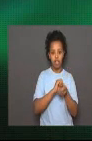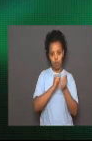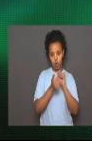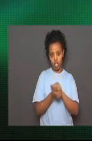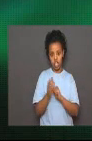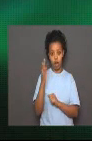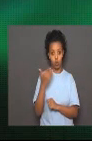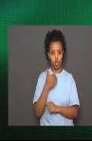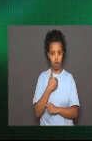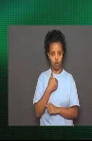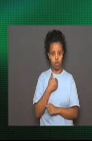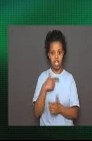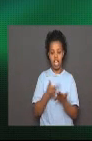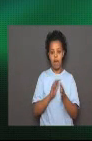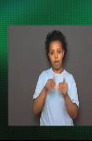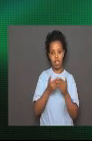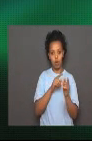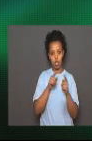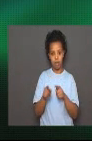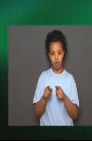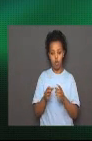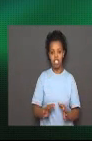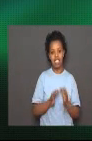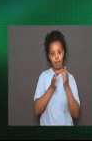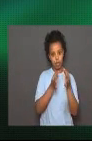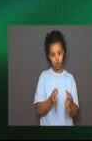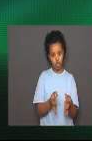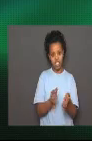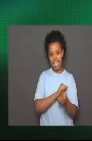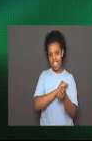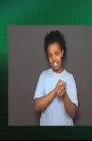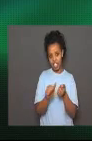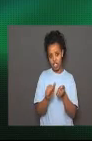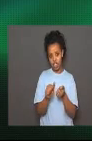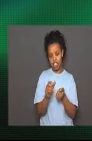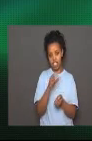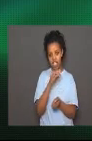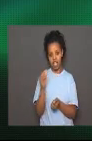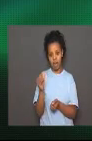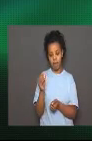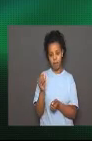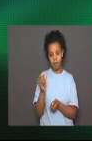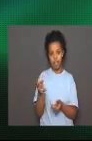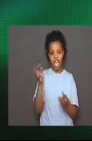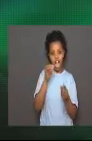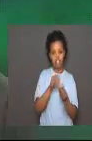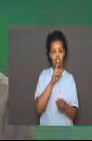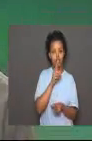mutations, including substitution, deletion, and